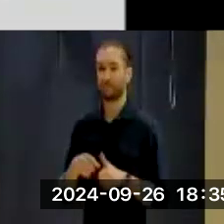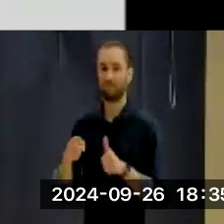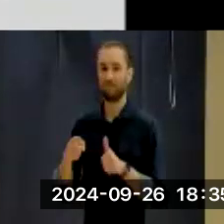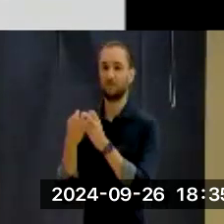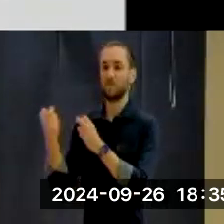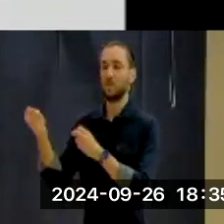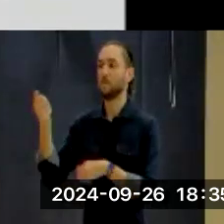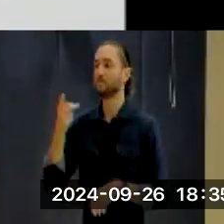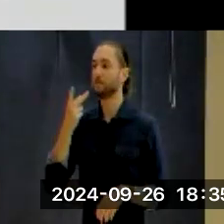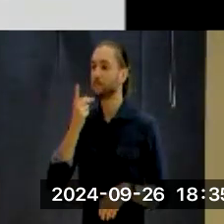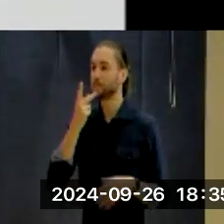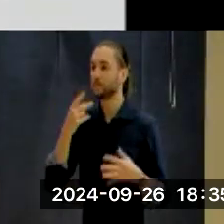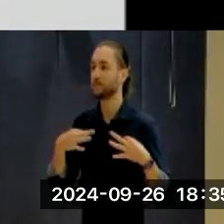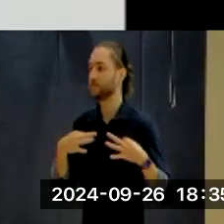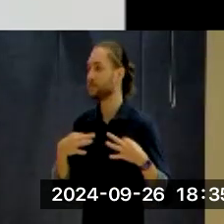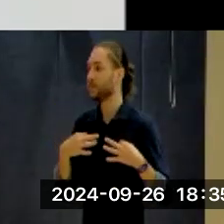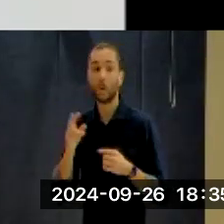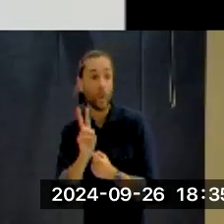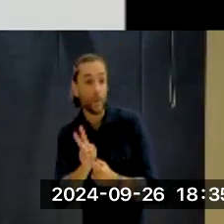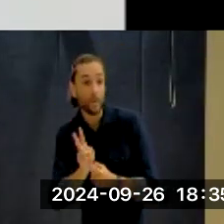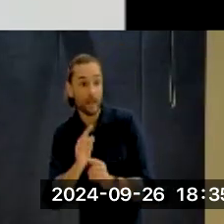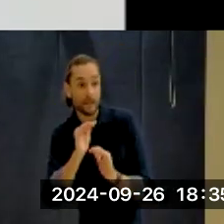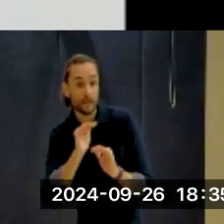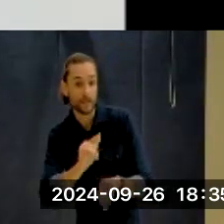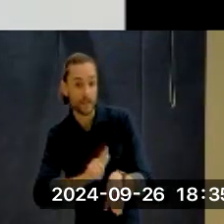And again, we're keeping the comments to 2 minutes, please.